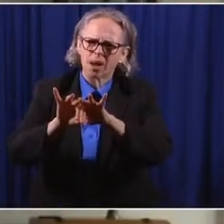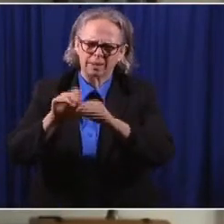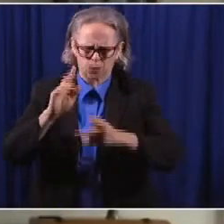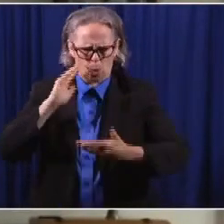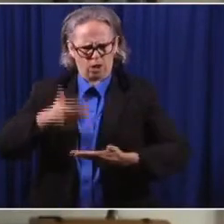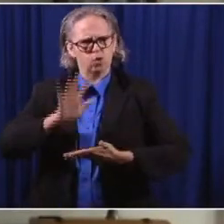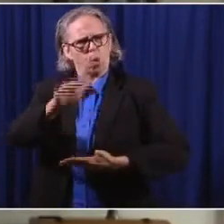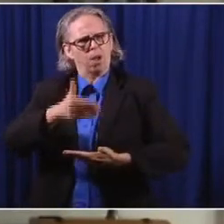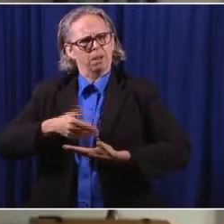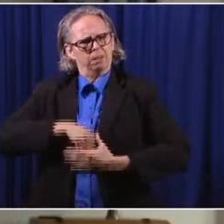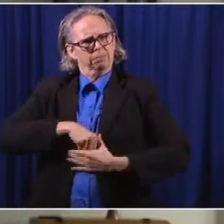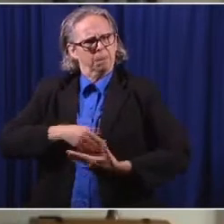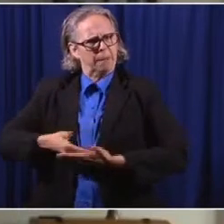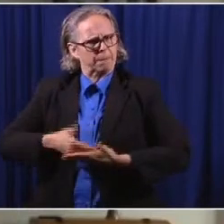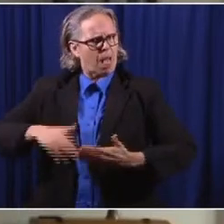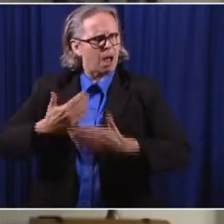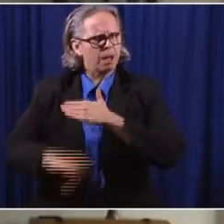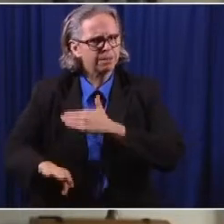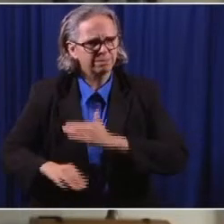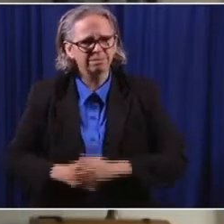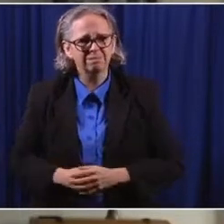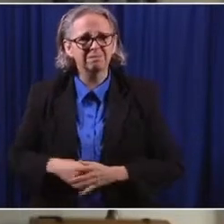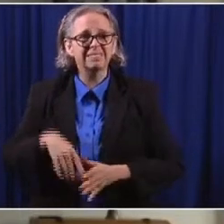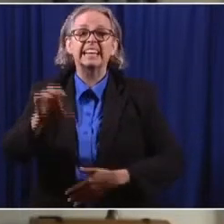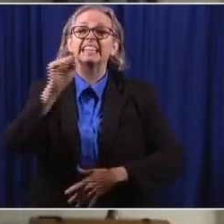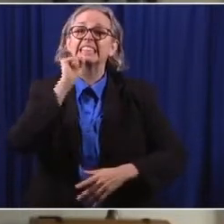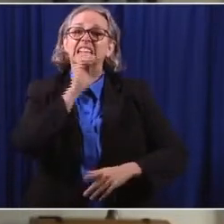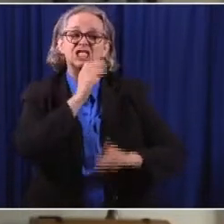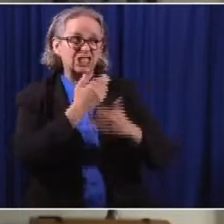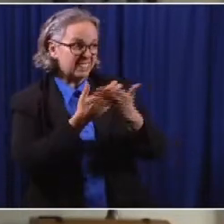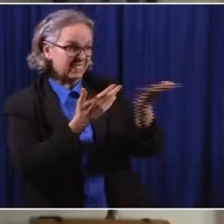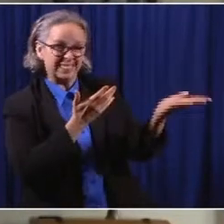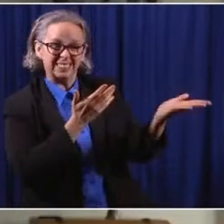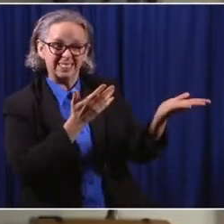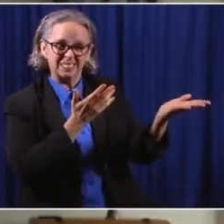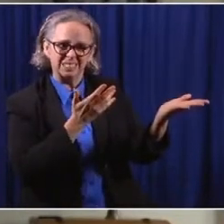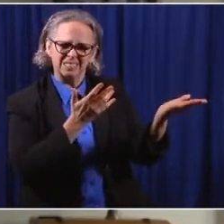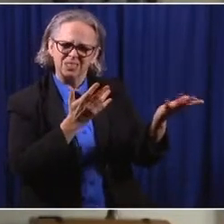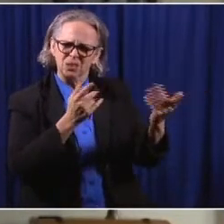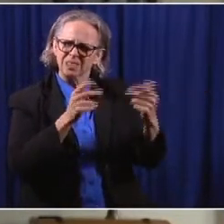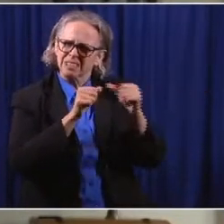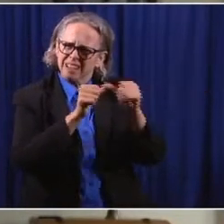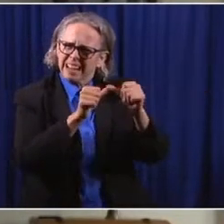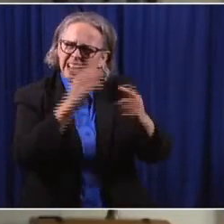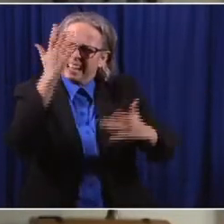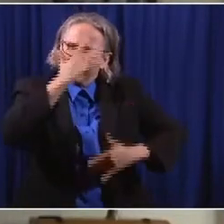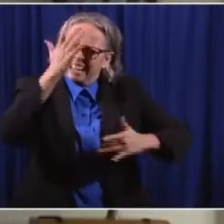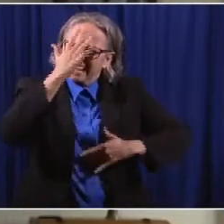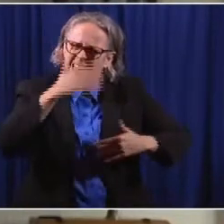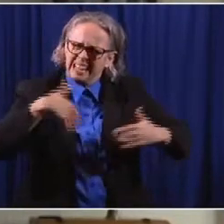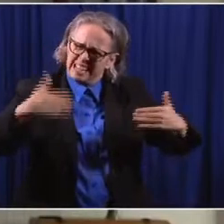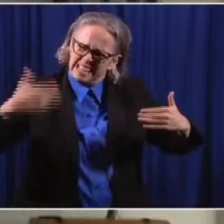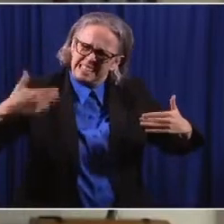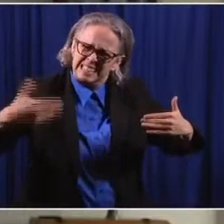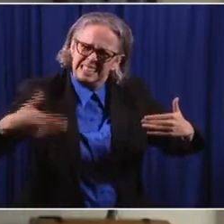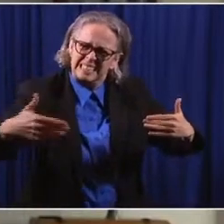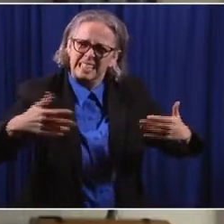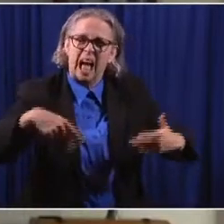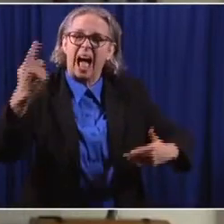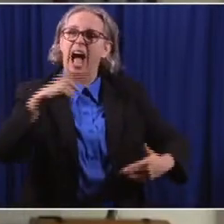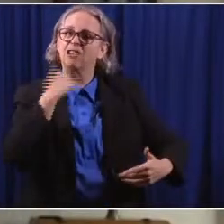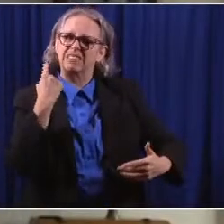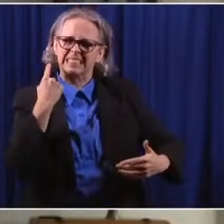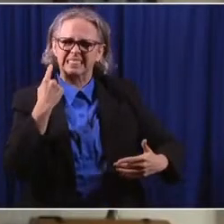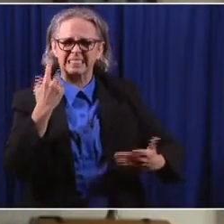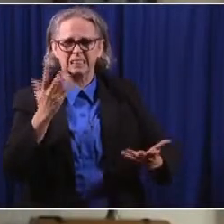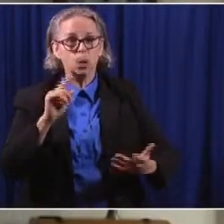those in long-term care facilities, those with chronic health conditions, may be especially susceptible to severe illness